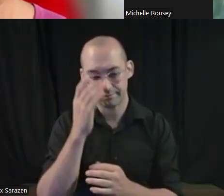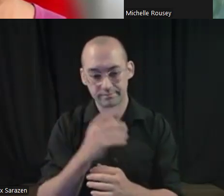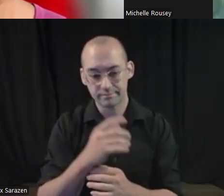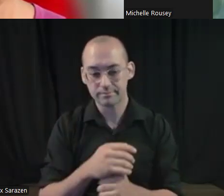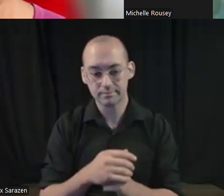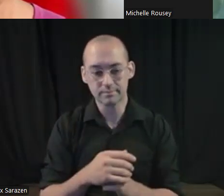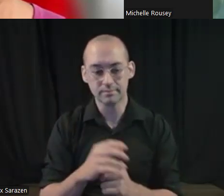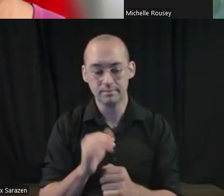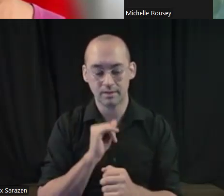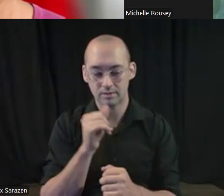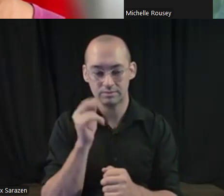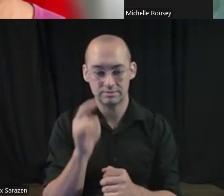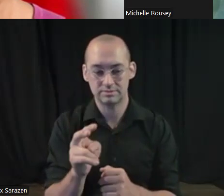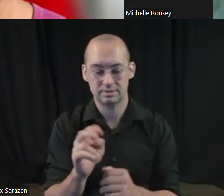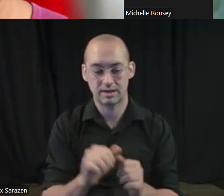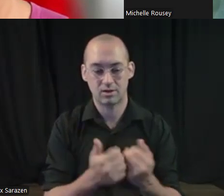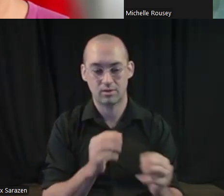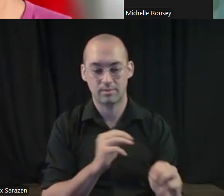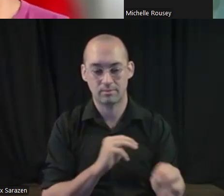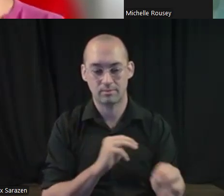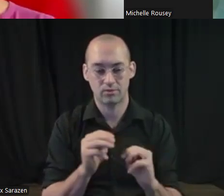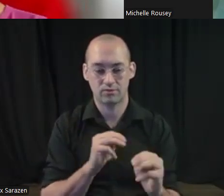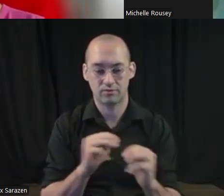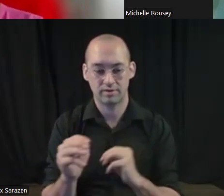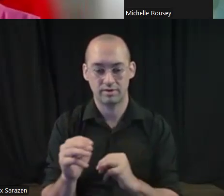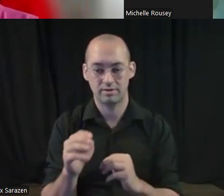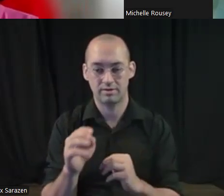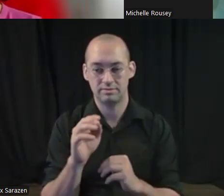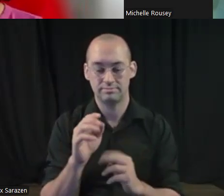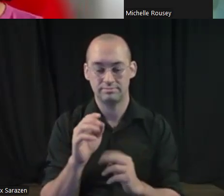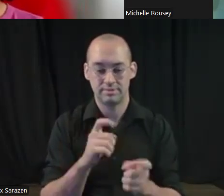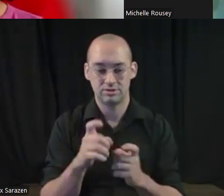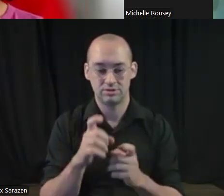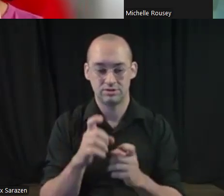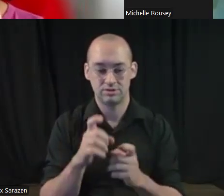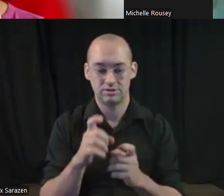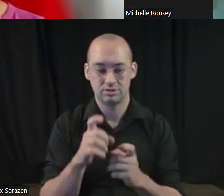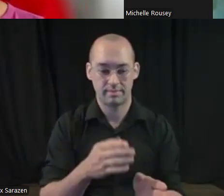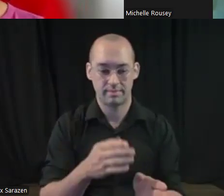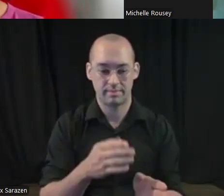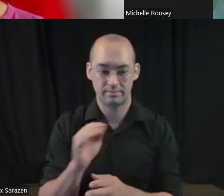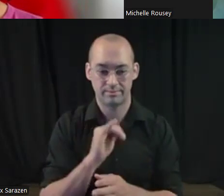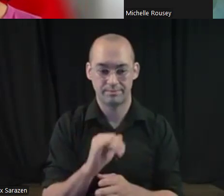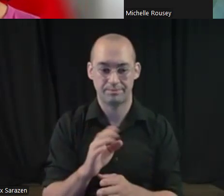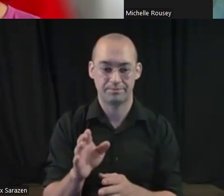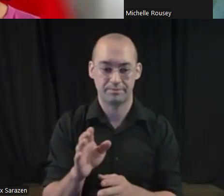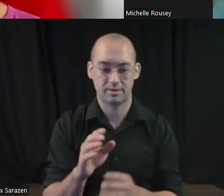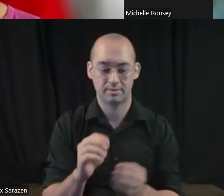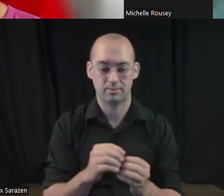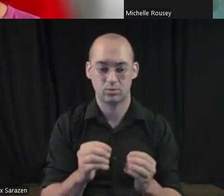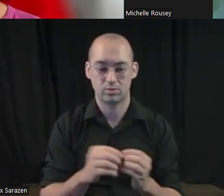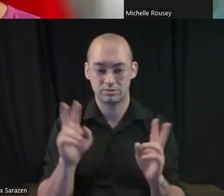I don't see how moving HBCS to managed care will help make things easier when I already have more issues in managed